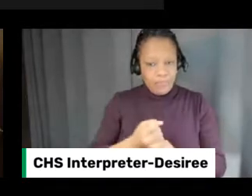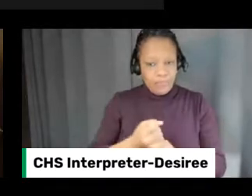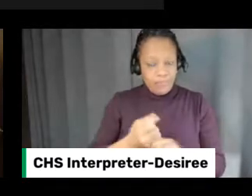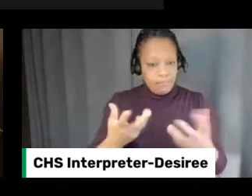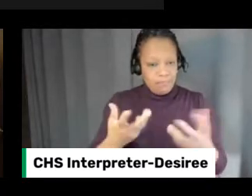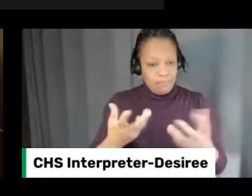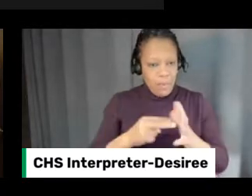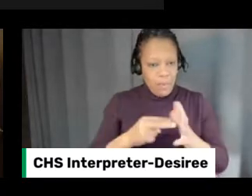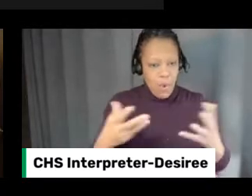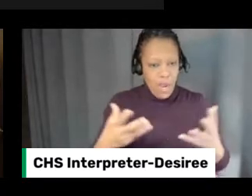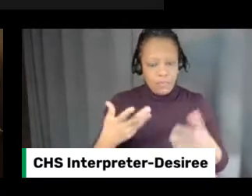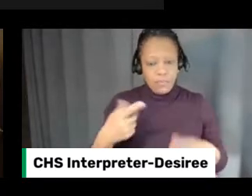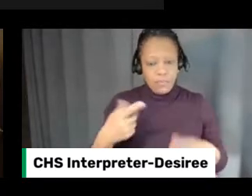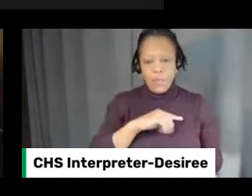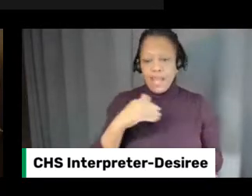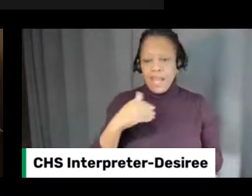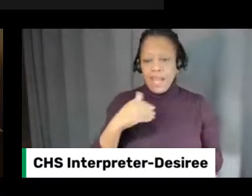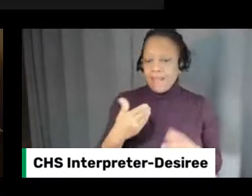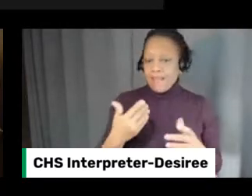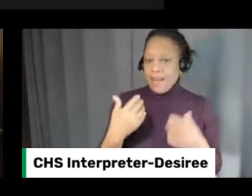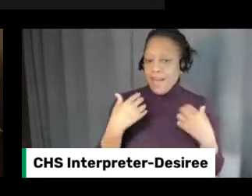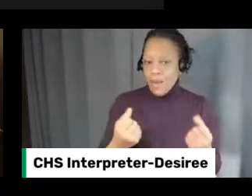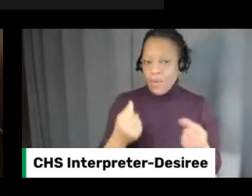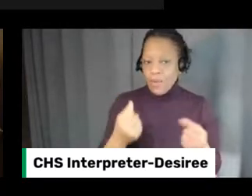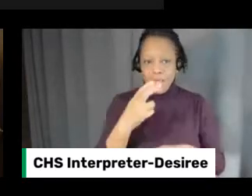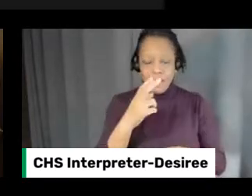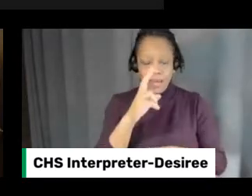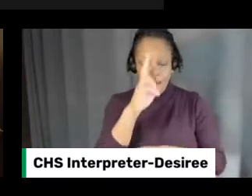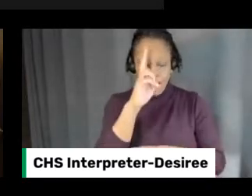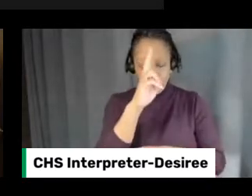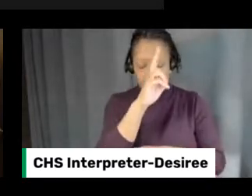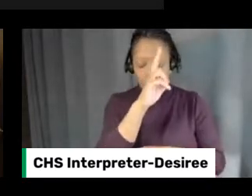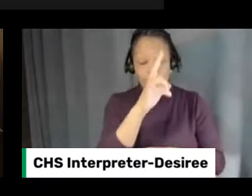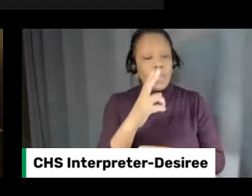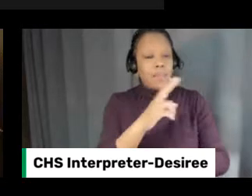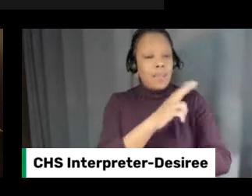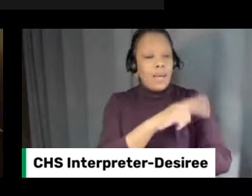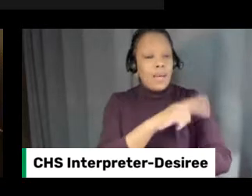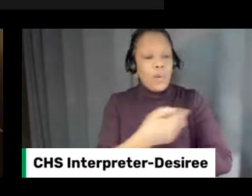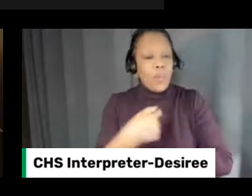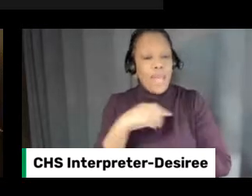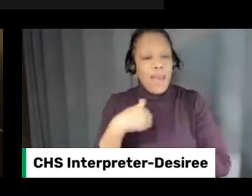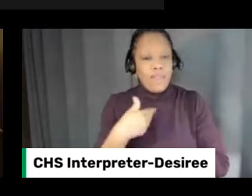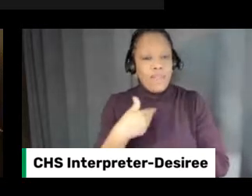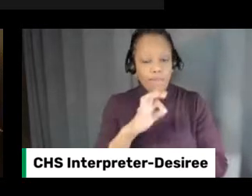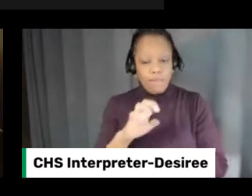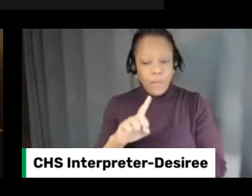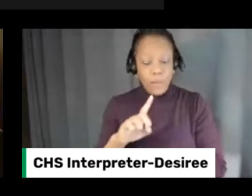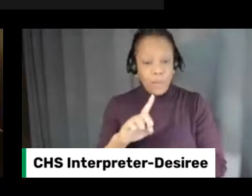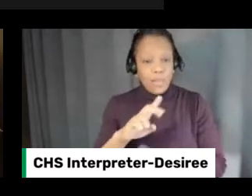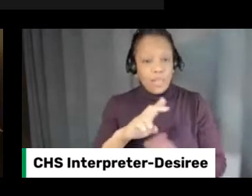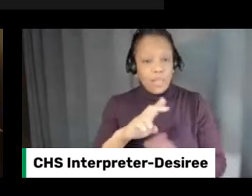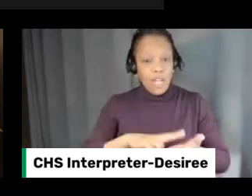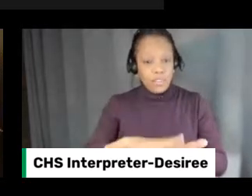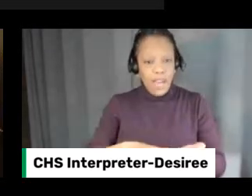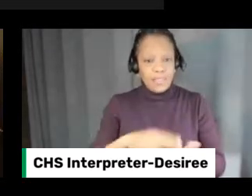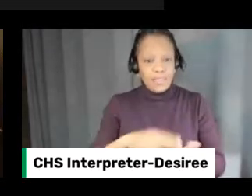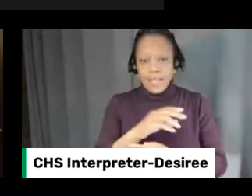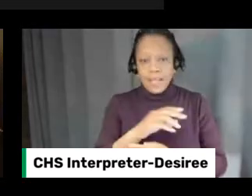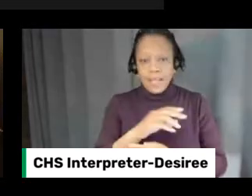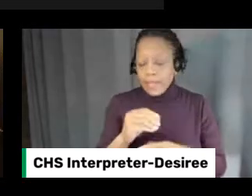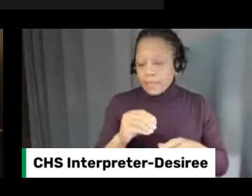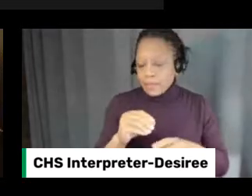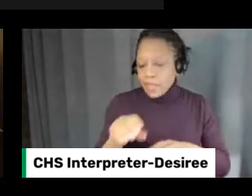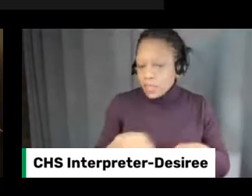system. So you all know that there's food contracts there. We also are in charge of the JTDC and,